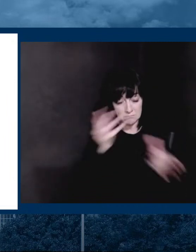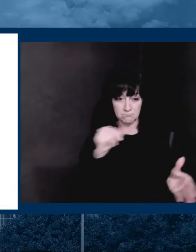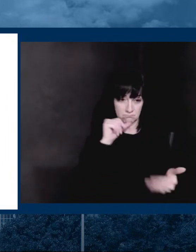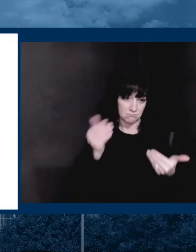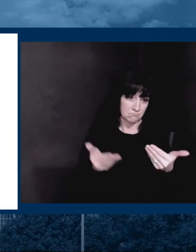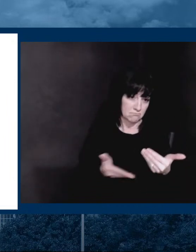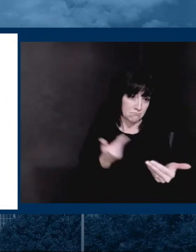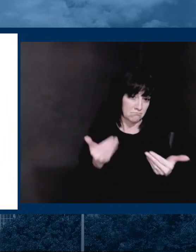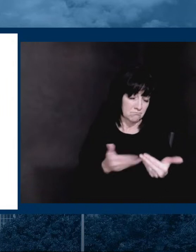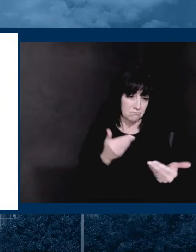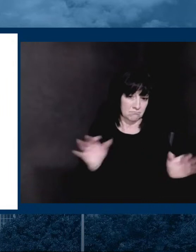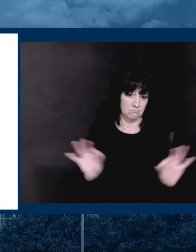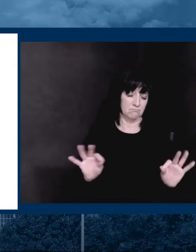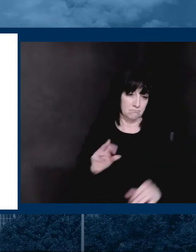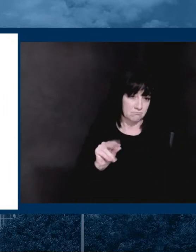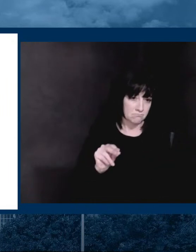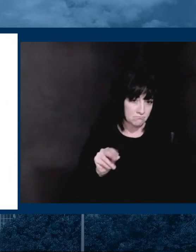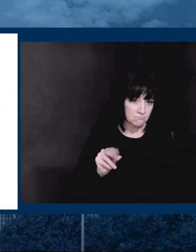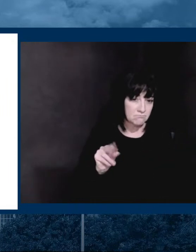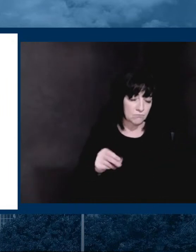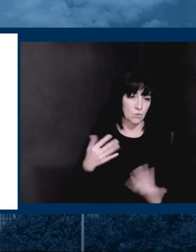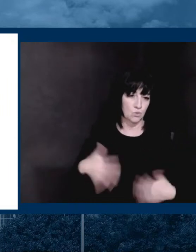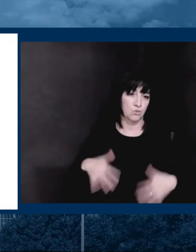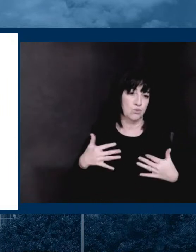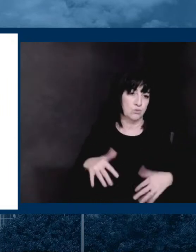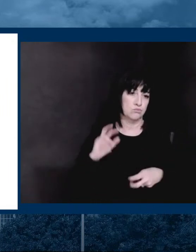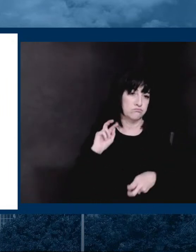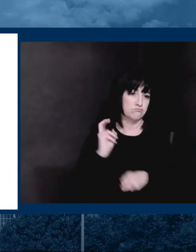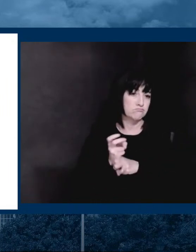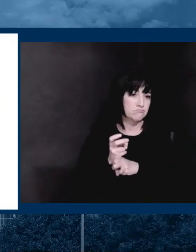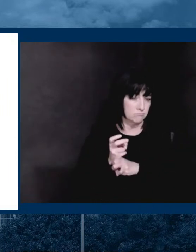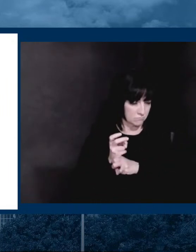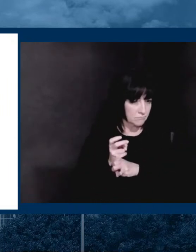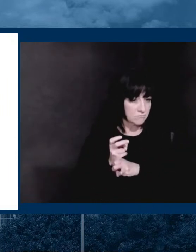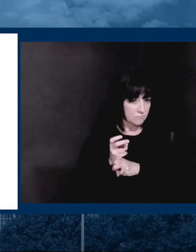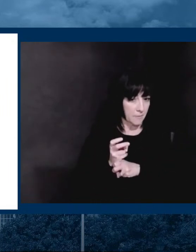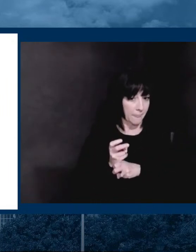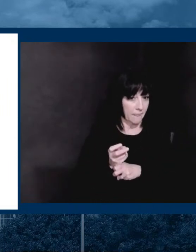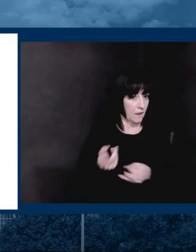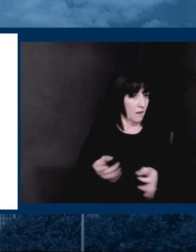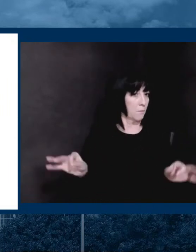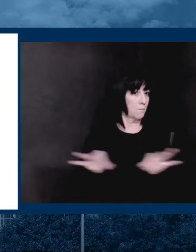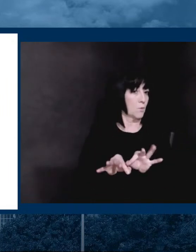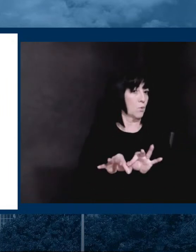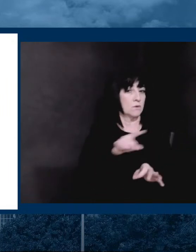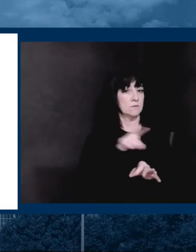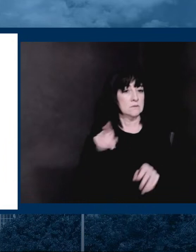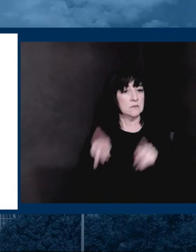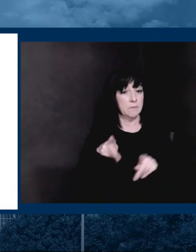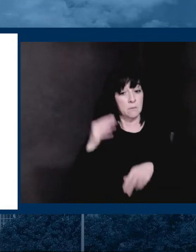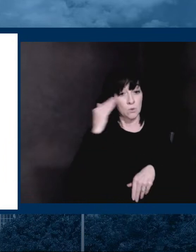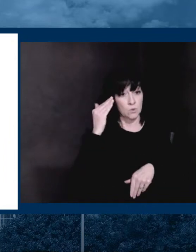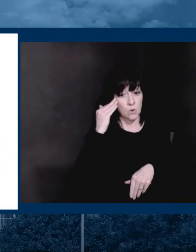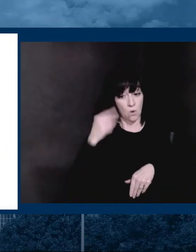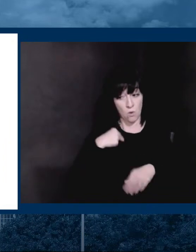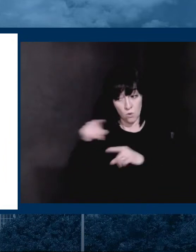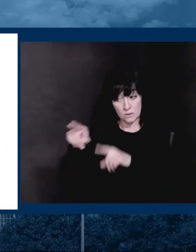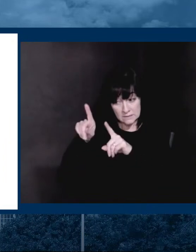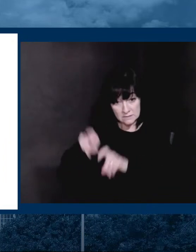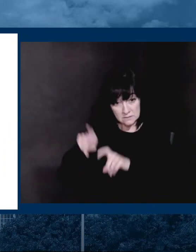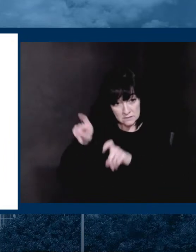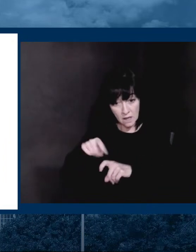our community, so individuals can know their status, so that they can quarantine themselves, so that they can